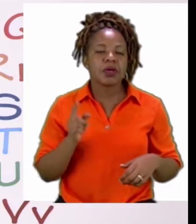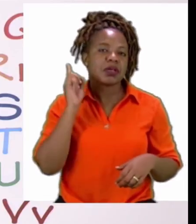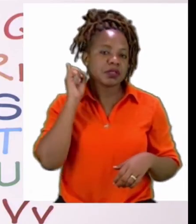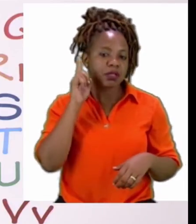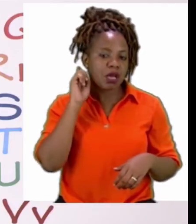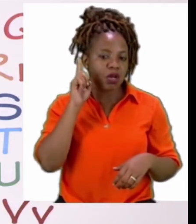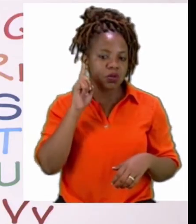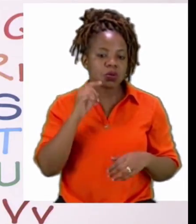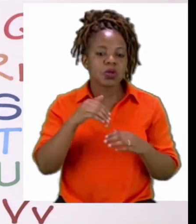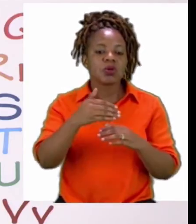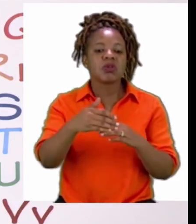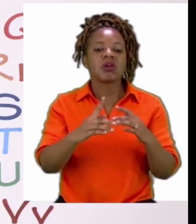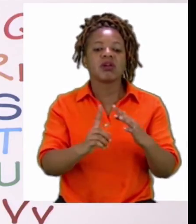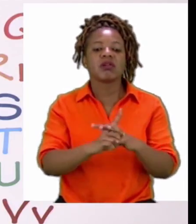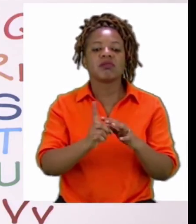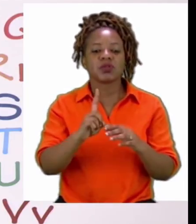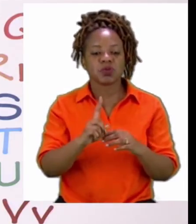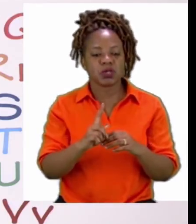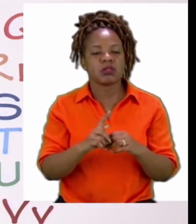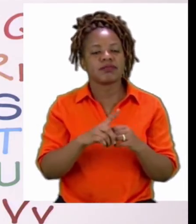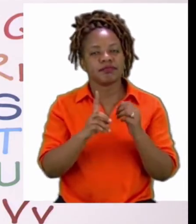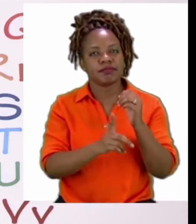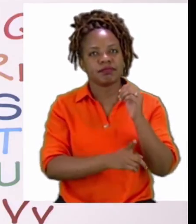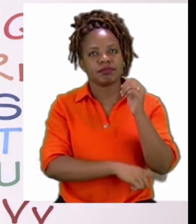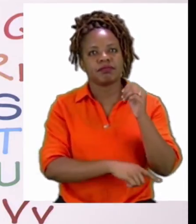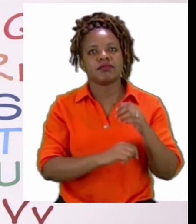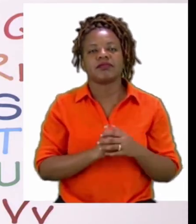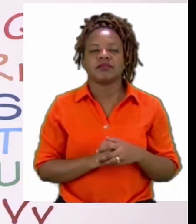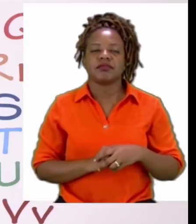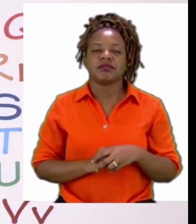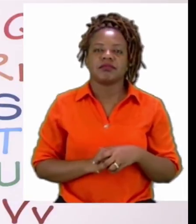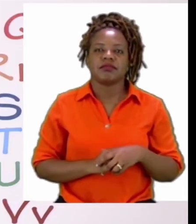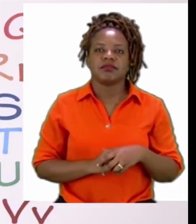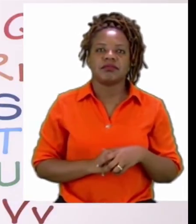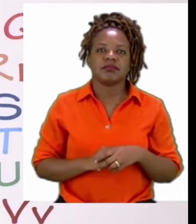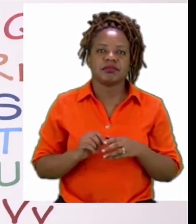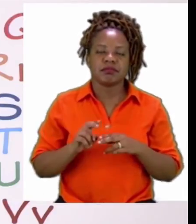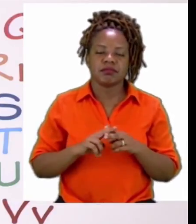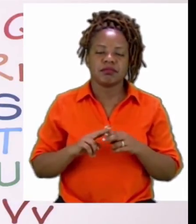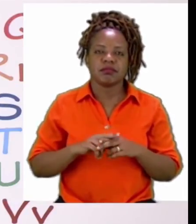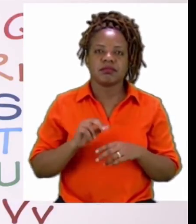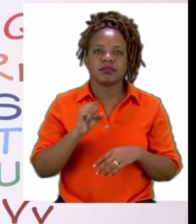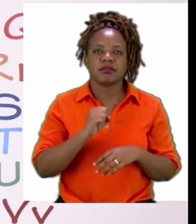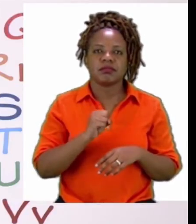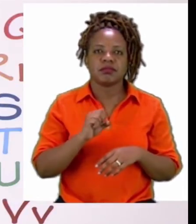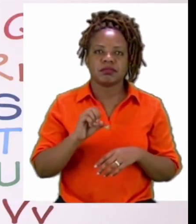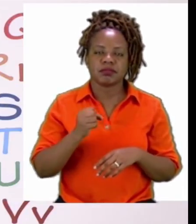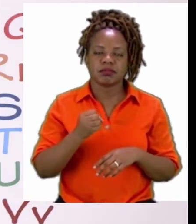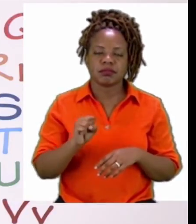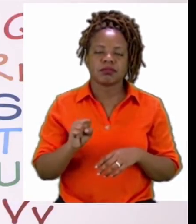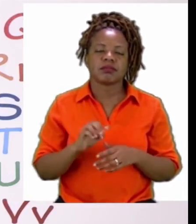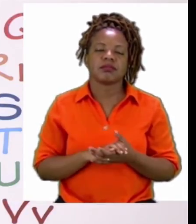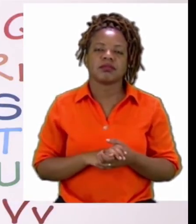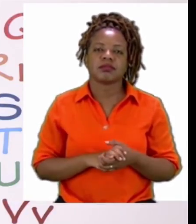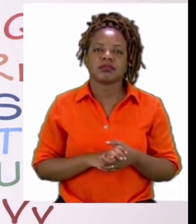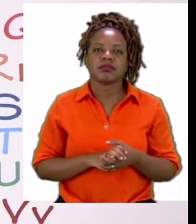was a punishment. So we use the word so. Now let's take a look at the